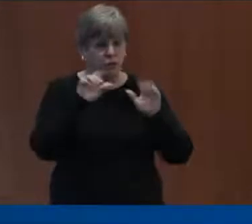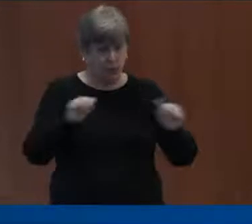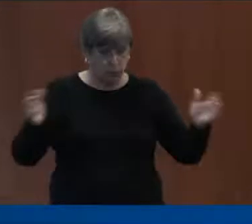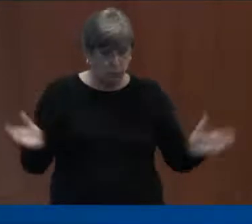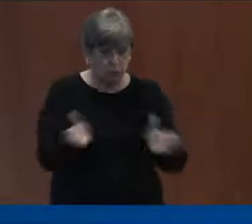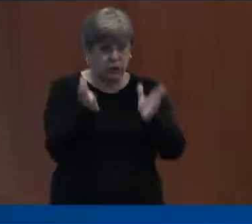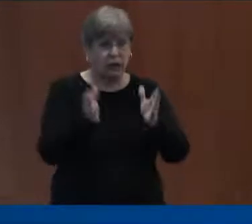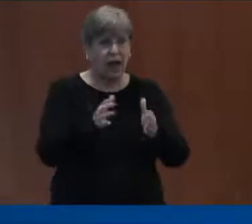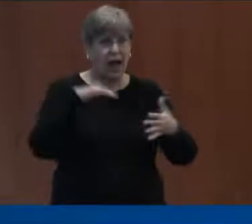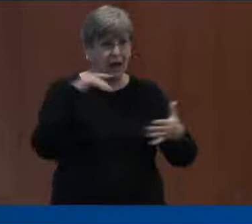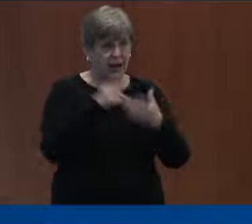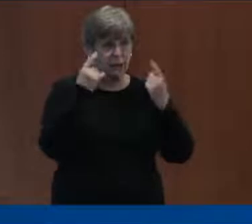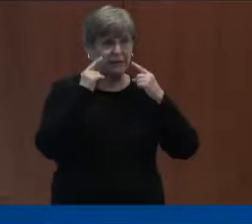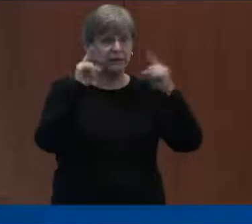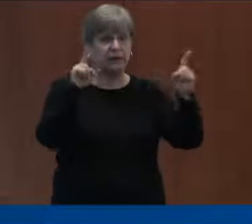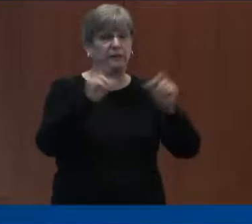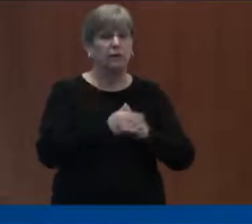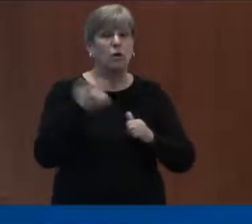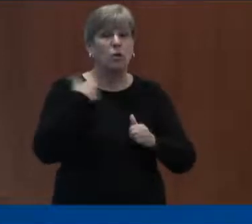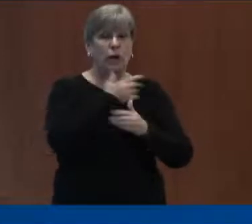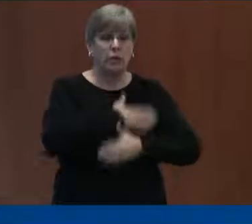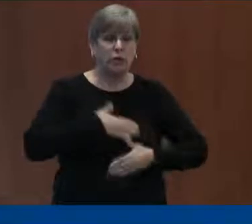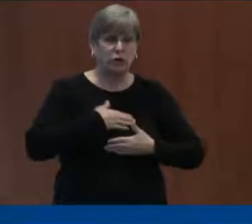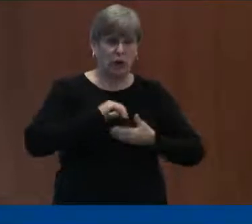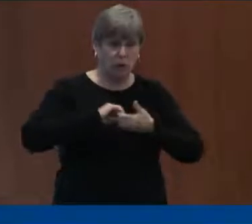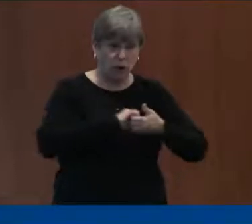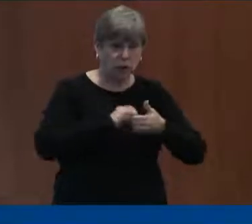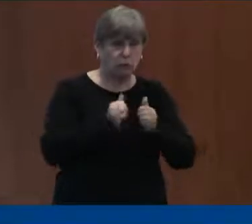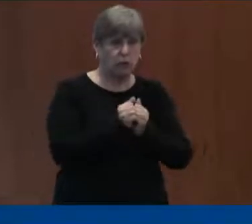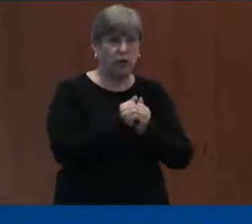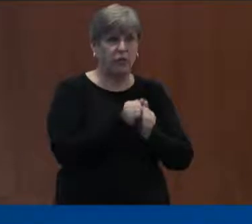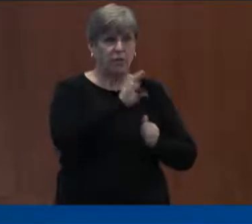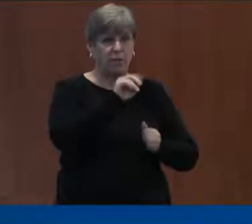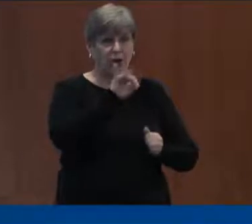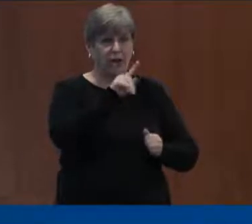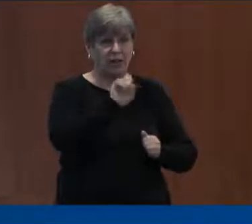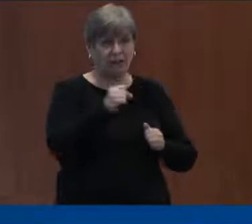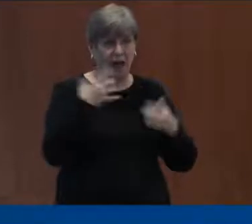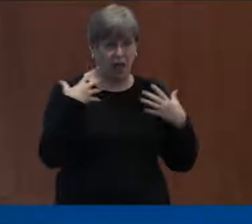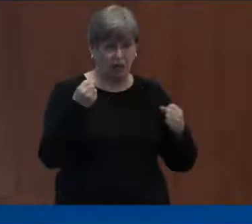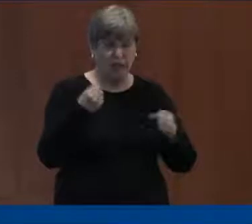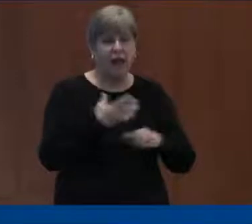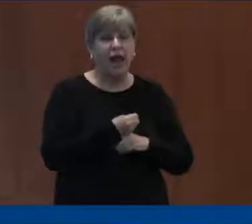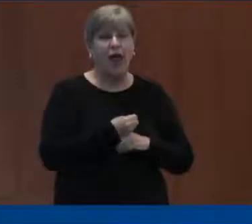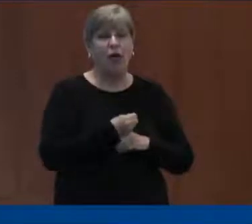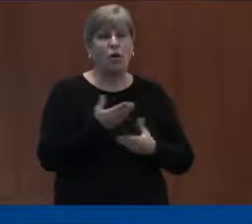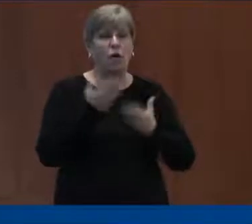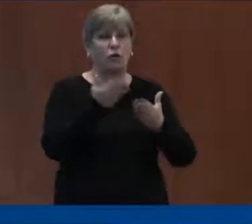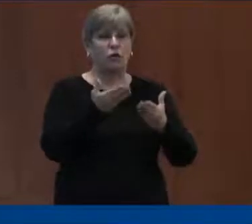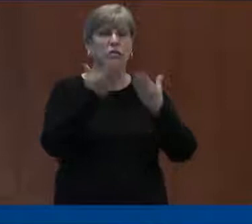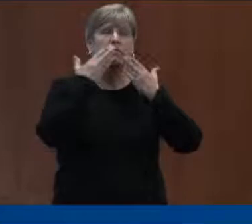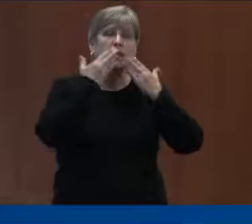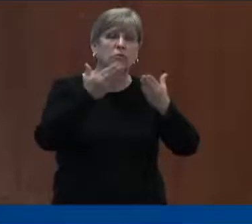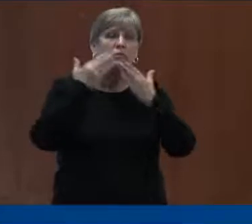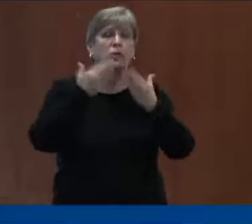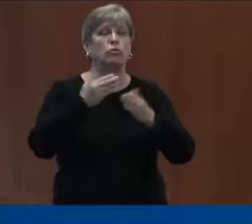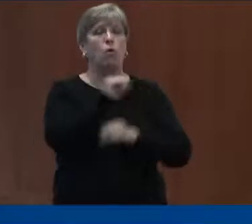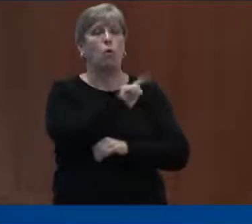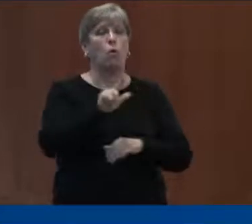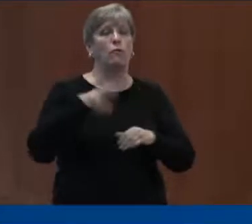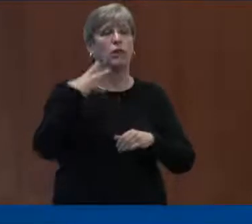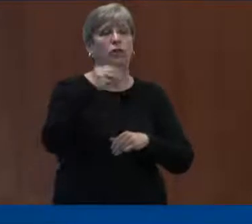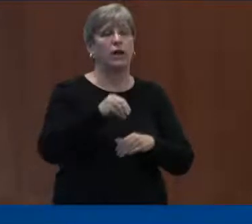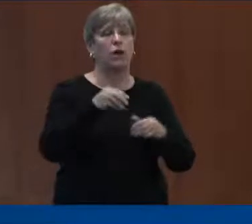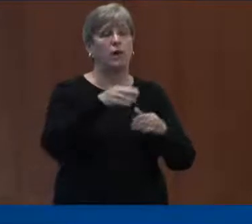promote academic success. We appreciate our partnership with Meritus Health and extend our sincere thanks to all of the Washington County